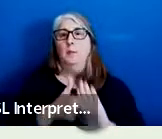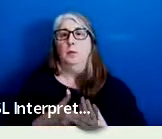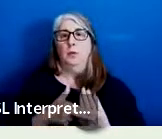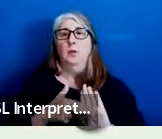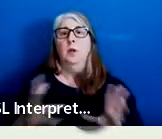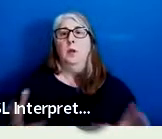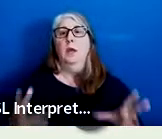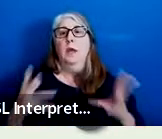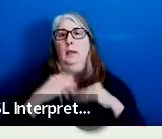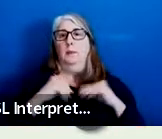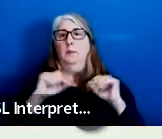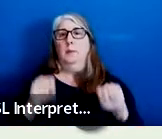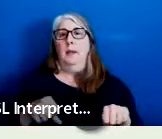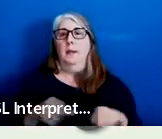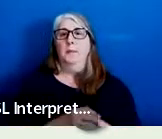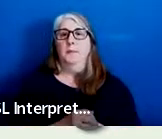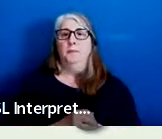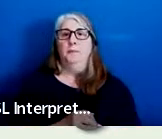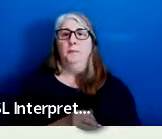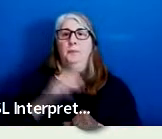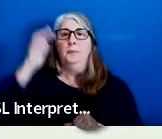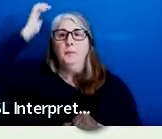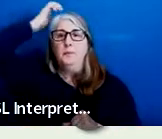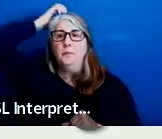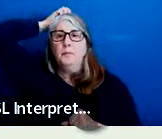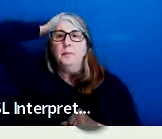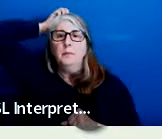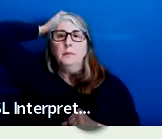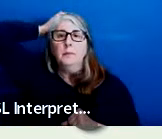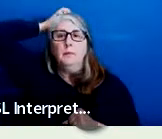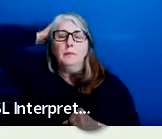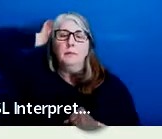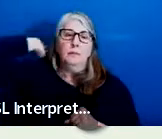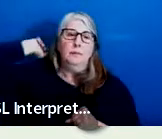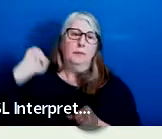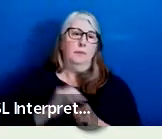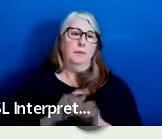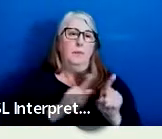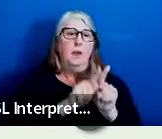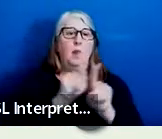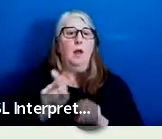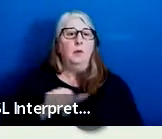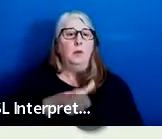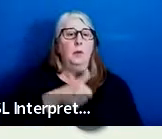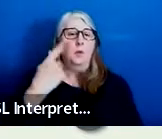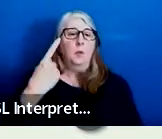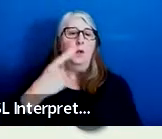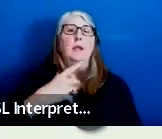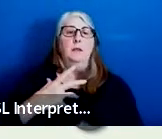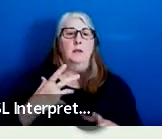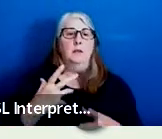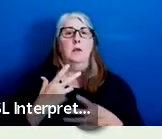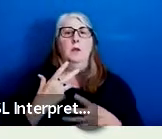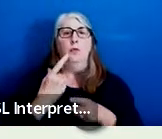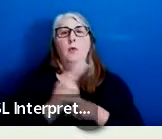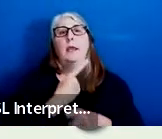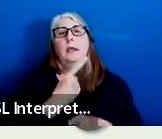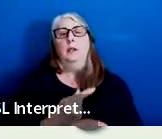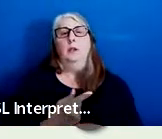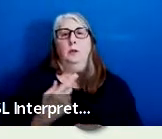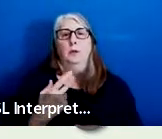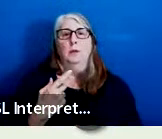accepted. However, under no circumstance is a traditional plastic bag accepted.